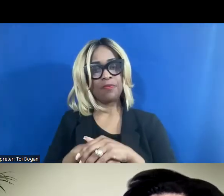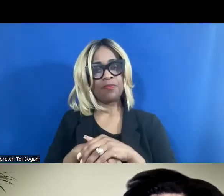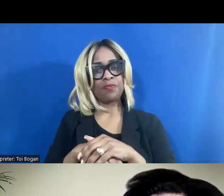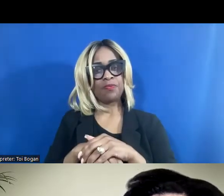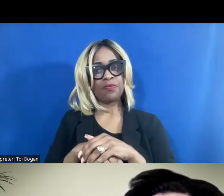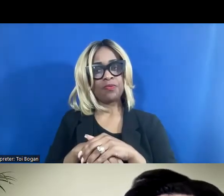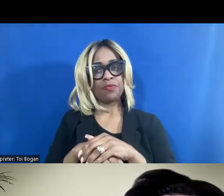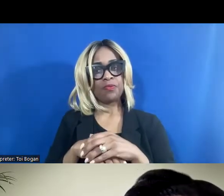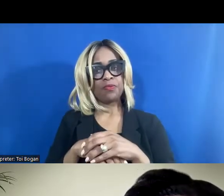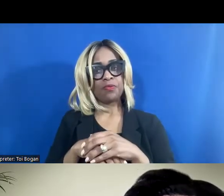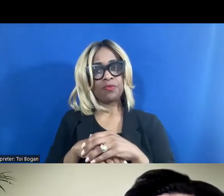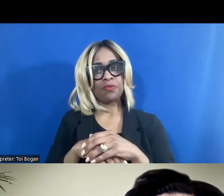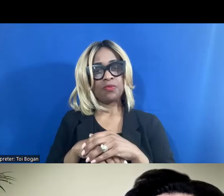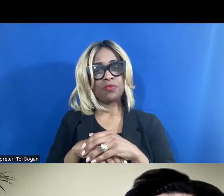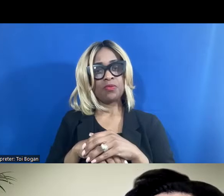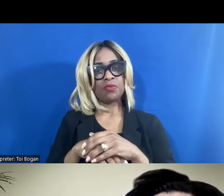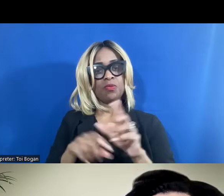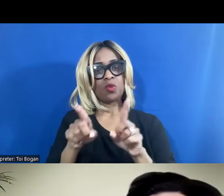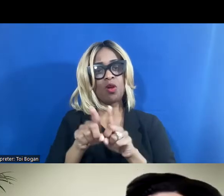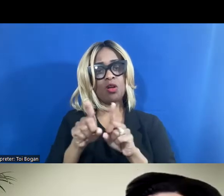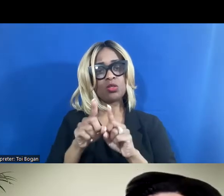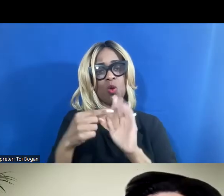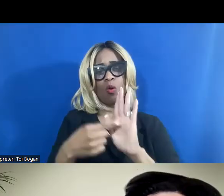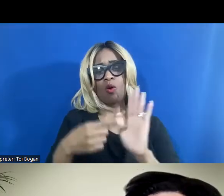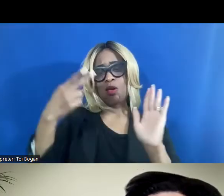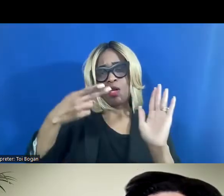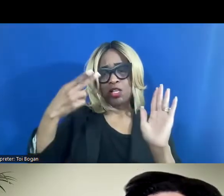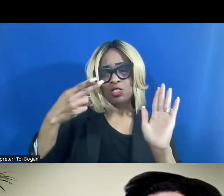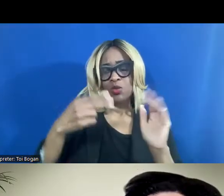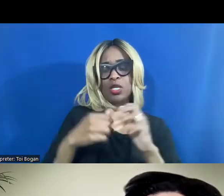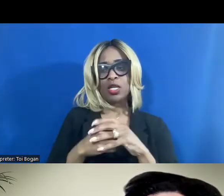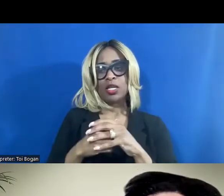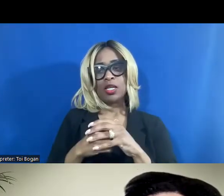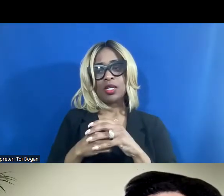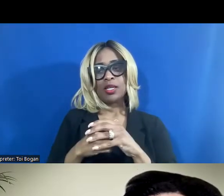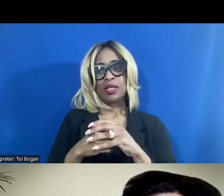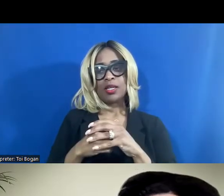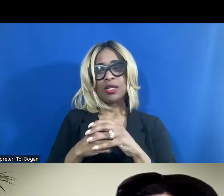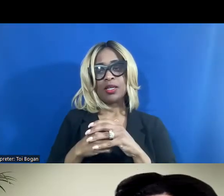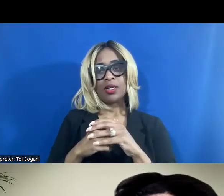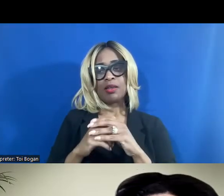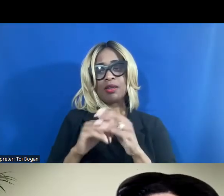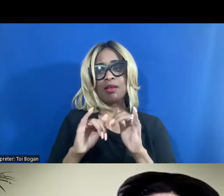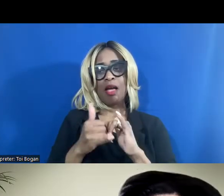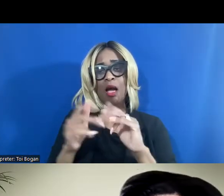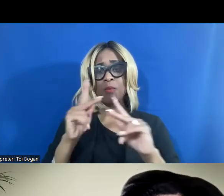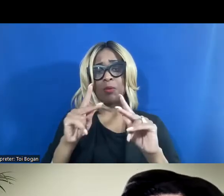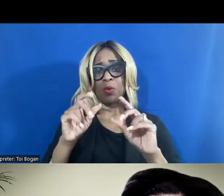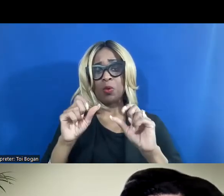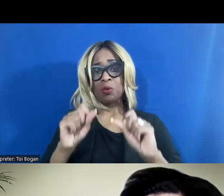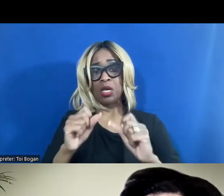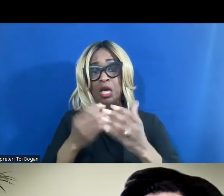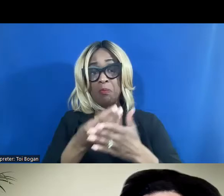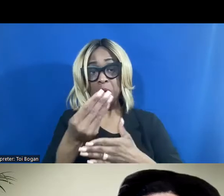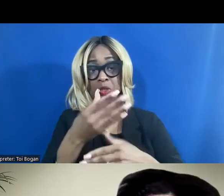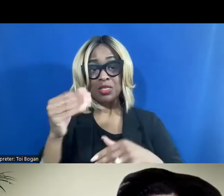shows a history of how folks have been able to purchase and access